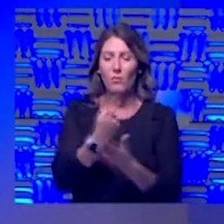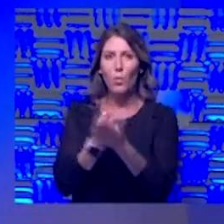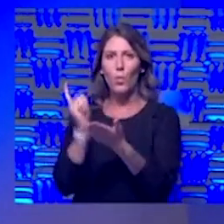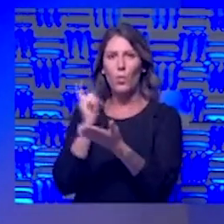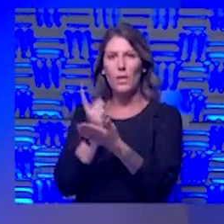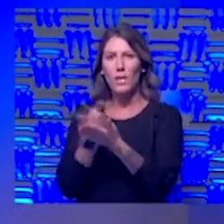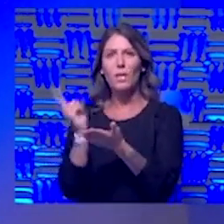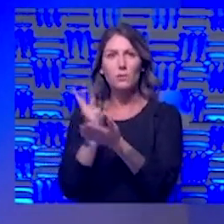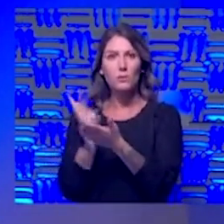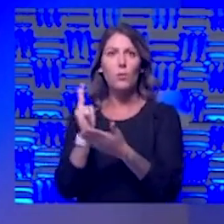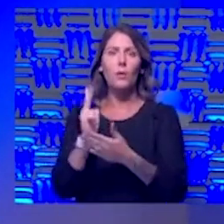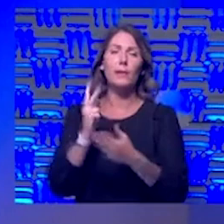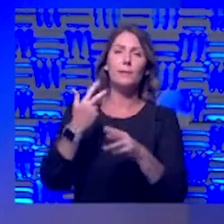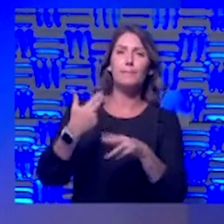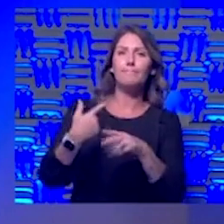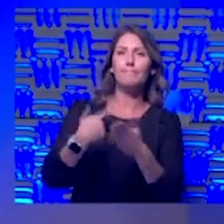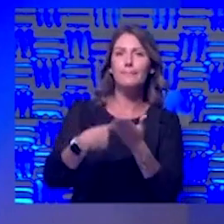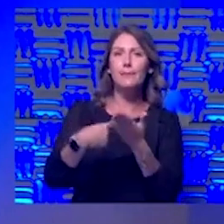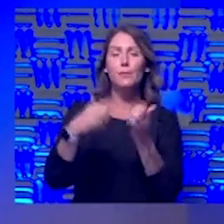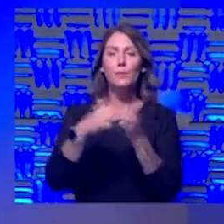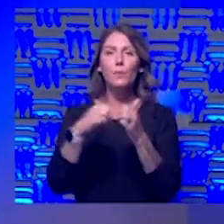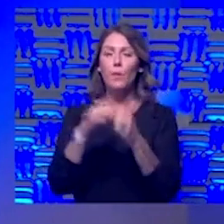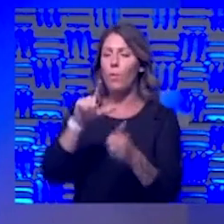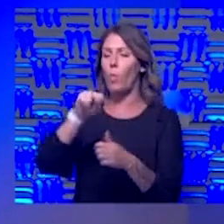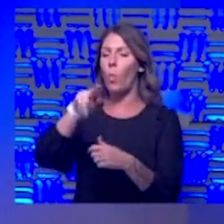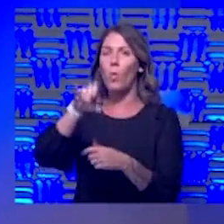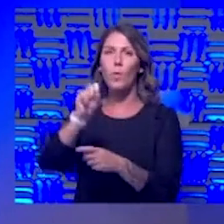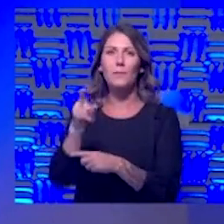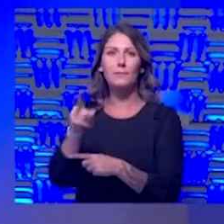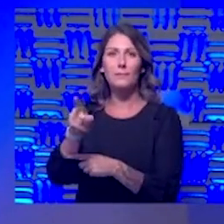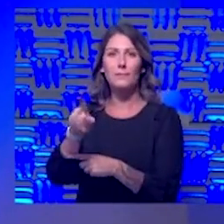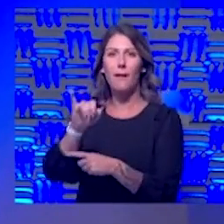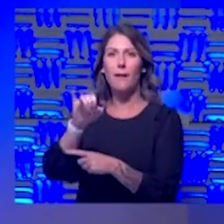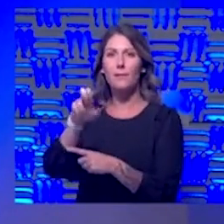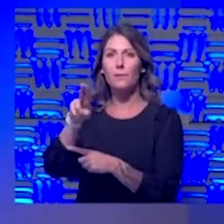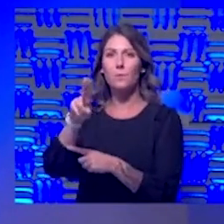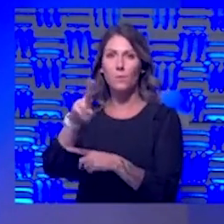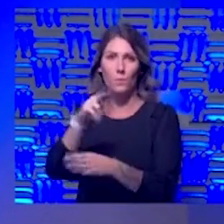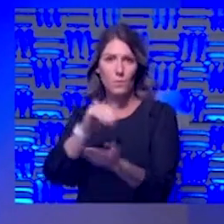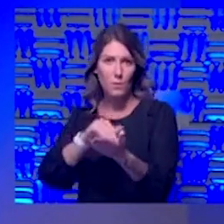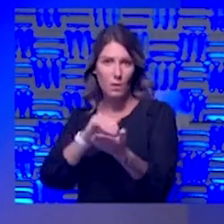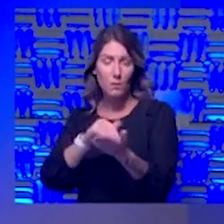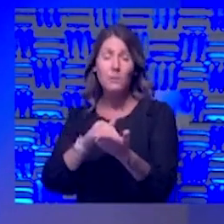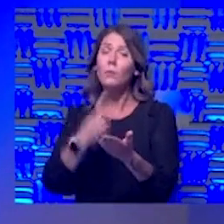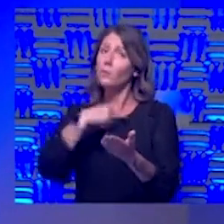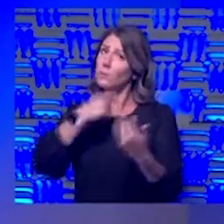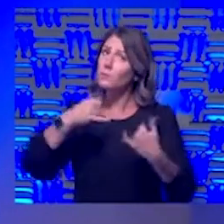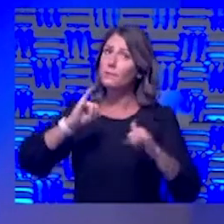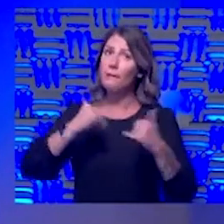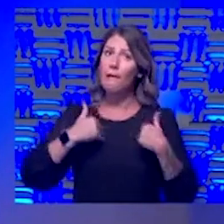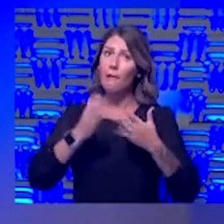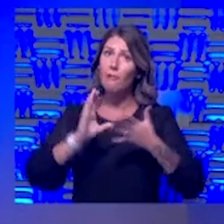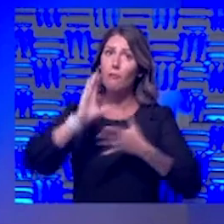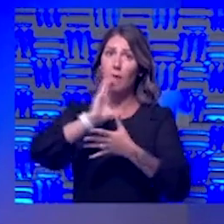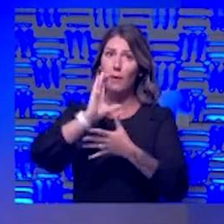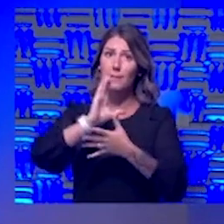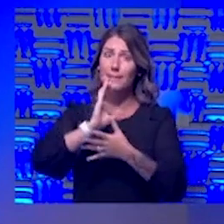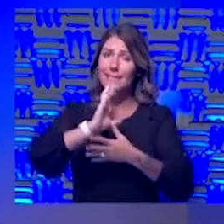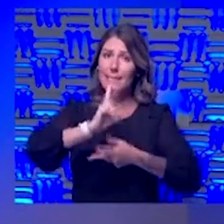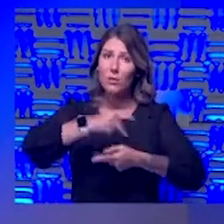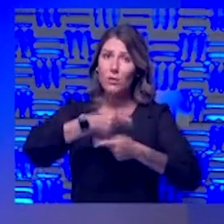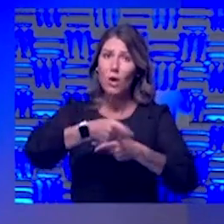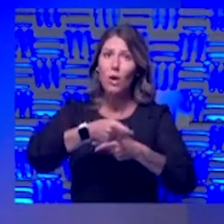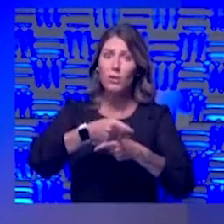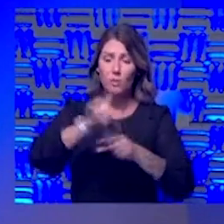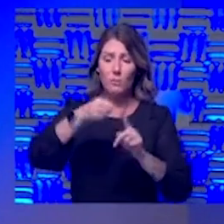talked with Lewis Satterwhite, one of our ICU doctors, and Nate Barr about that. Now, we still had criteria, and we were still kind of cautious about using